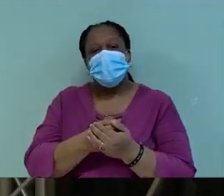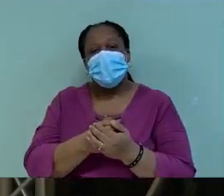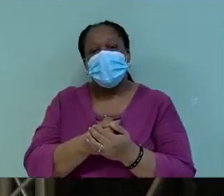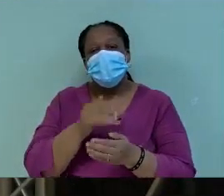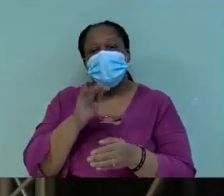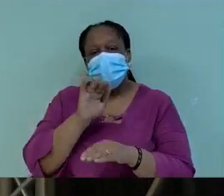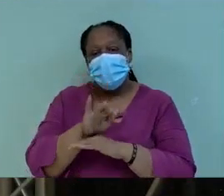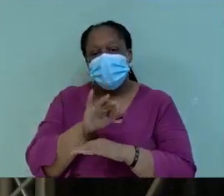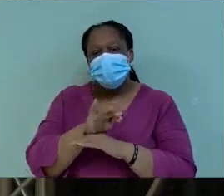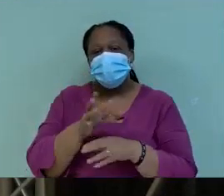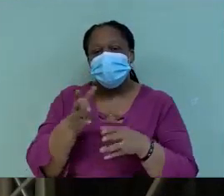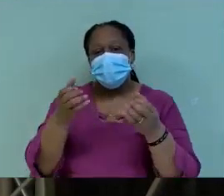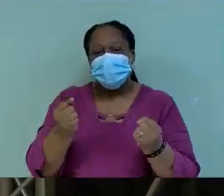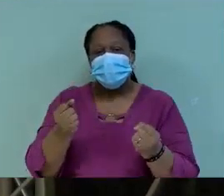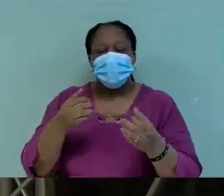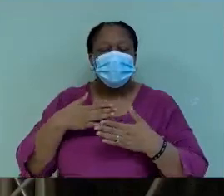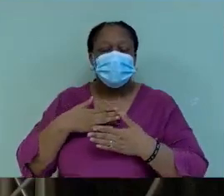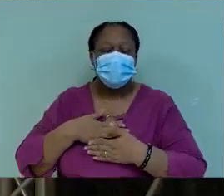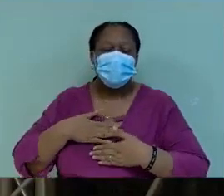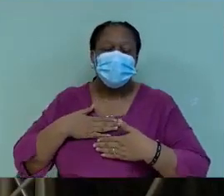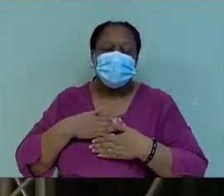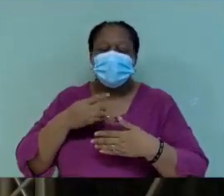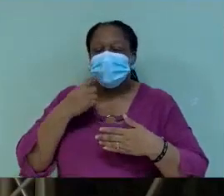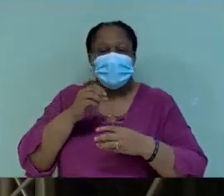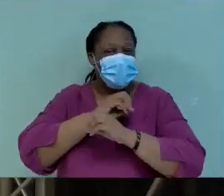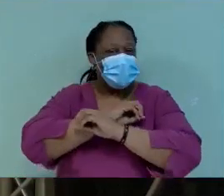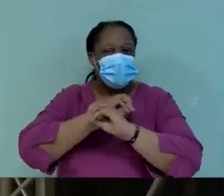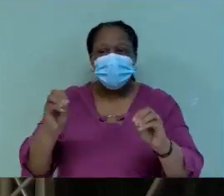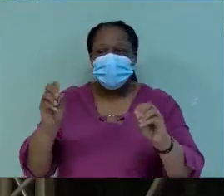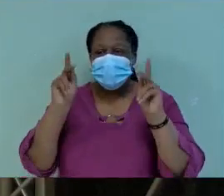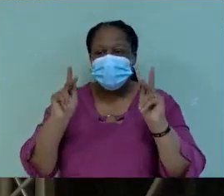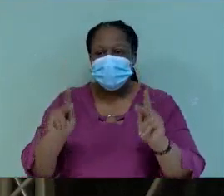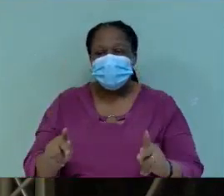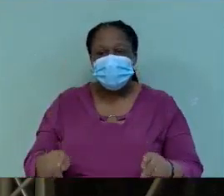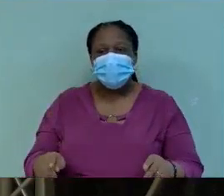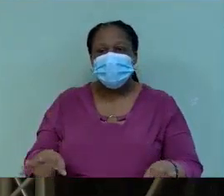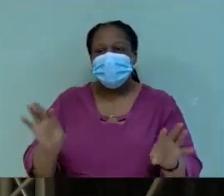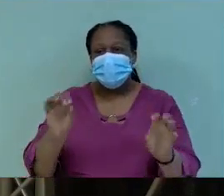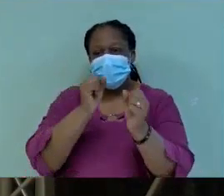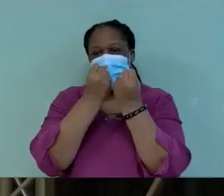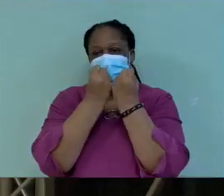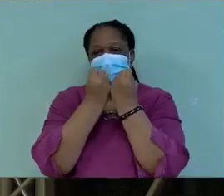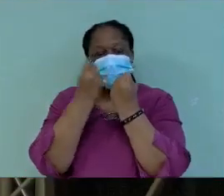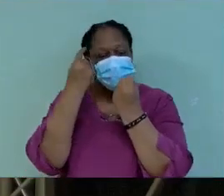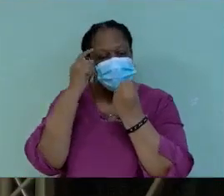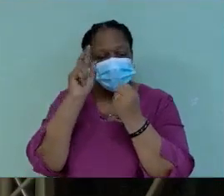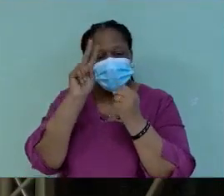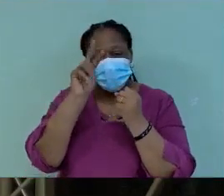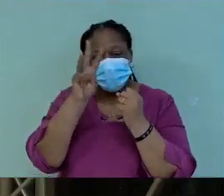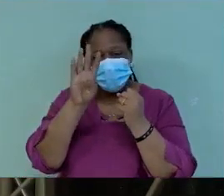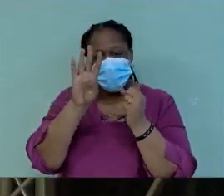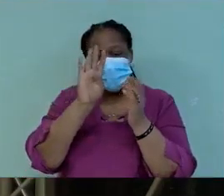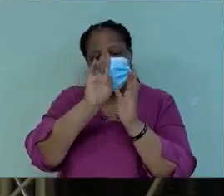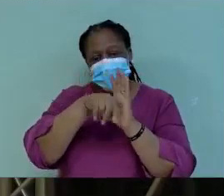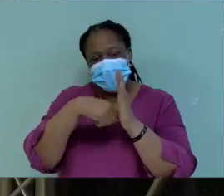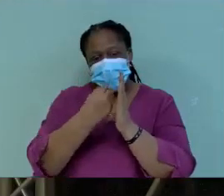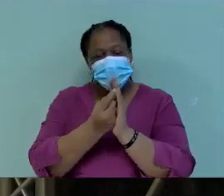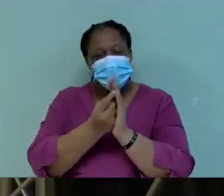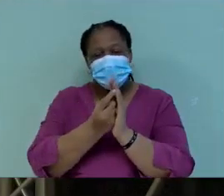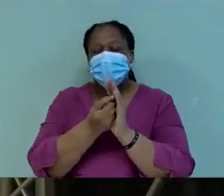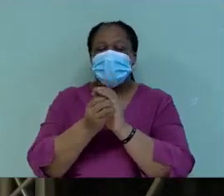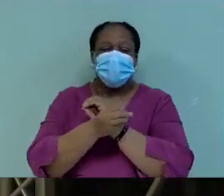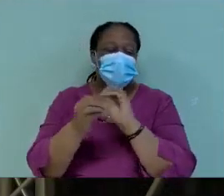This afternoon, again, I am pleased to report that there have been no arrests for the past 24 hours for offenses under the